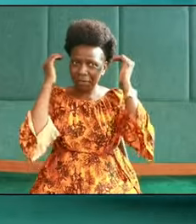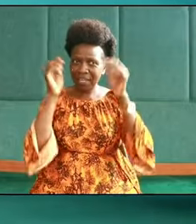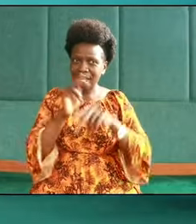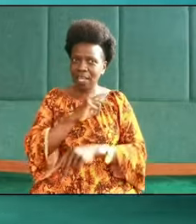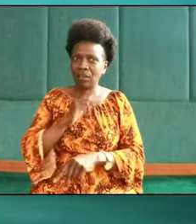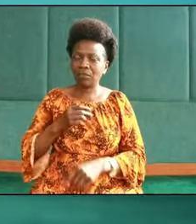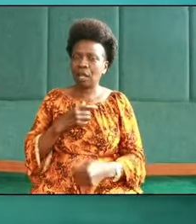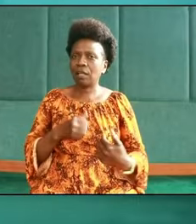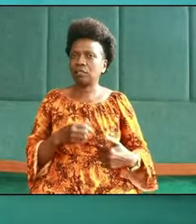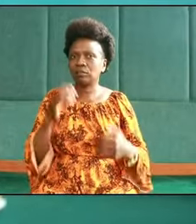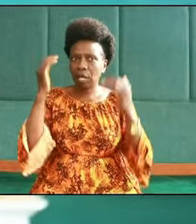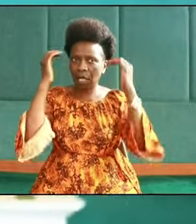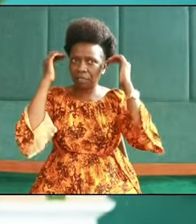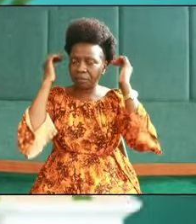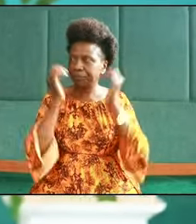kind of hat.